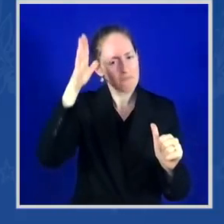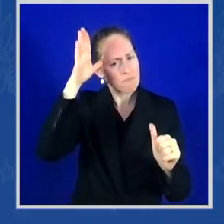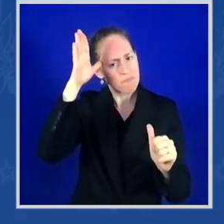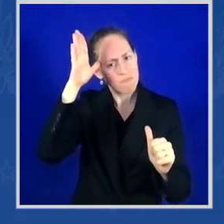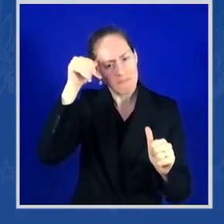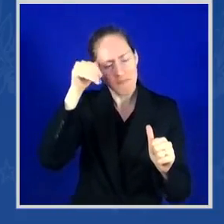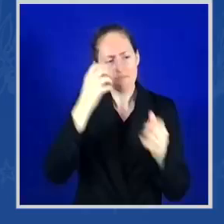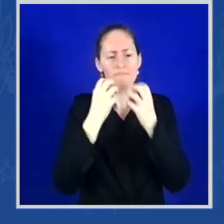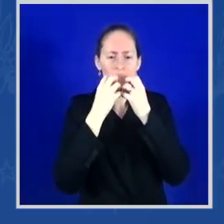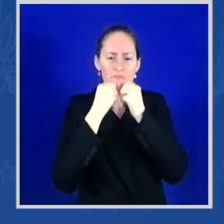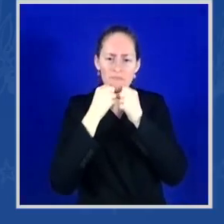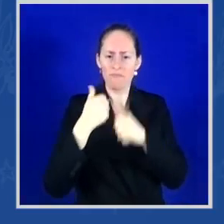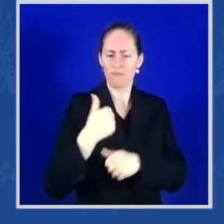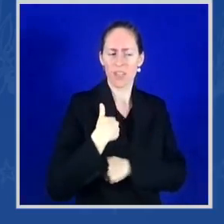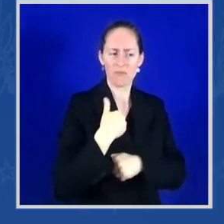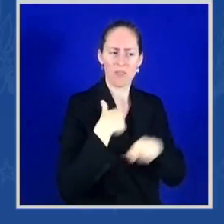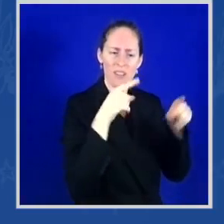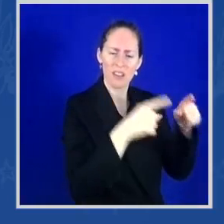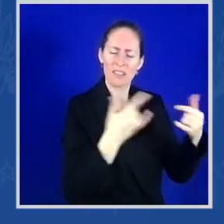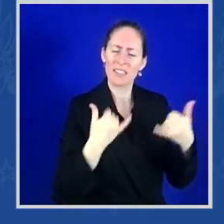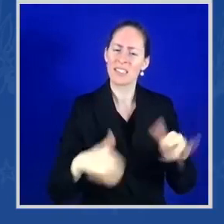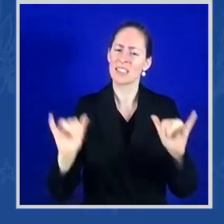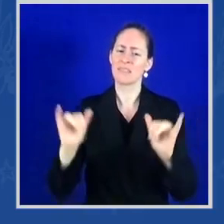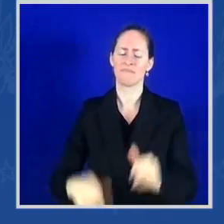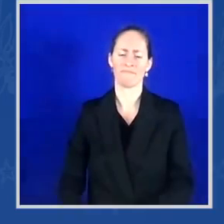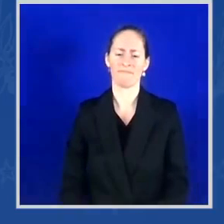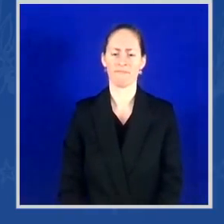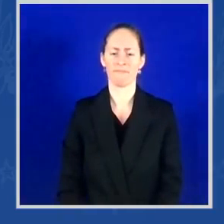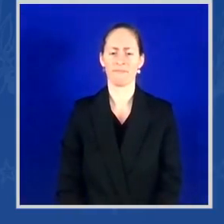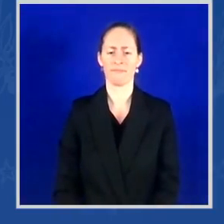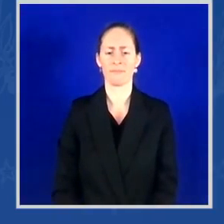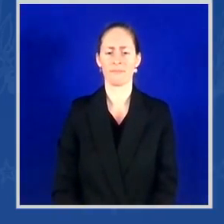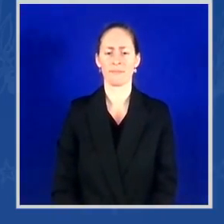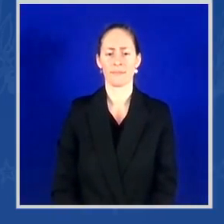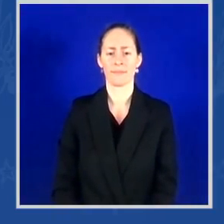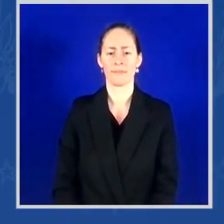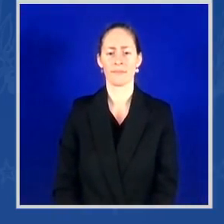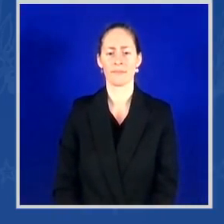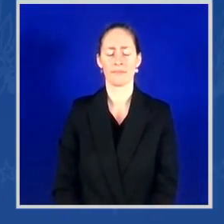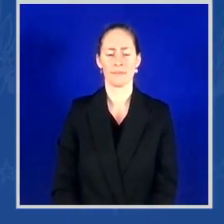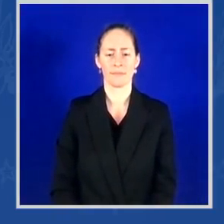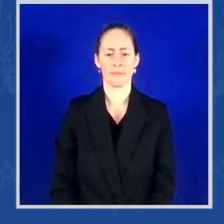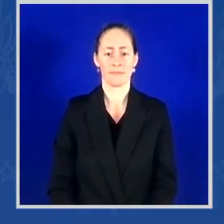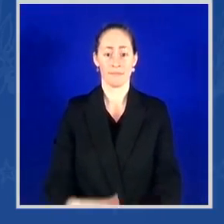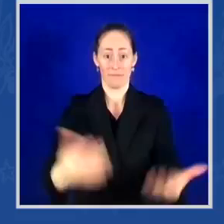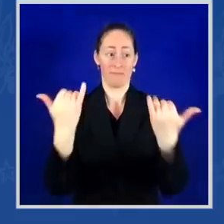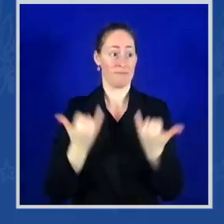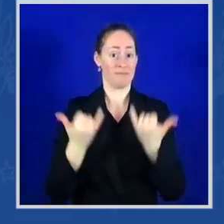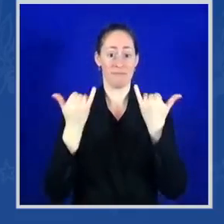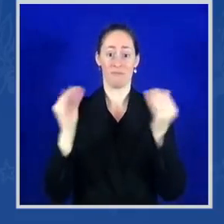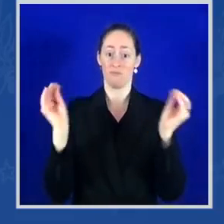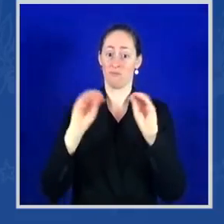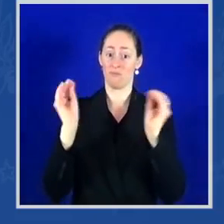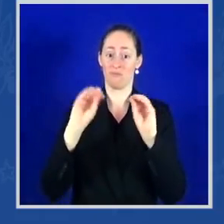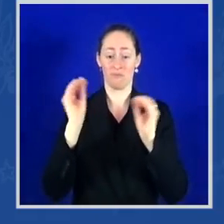date, no one has passed for COVID-19 at our Veterans Home.